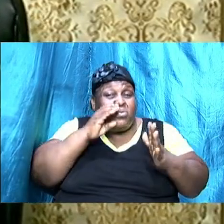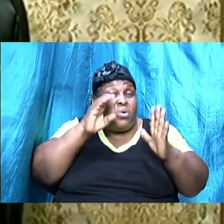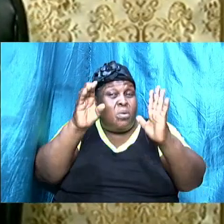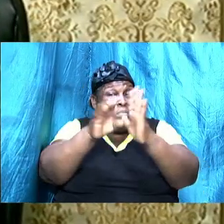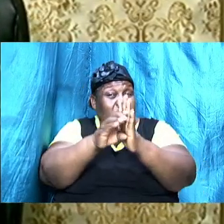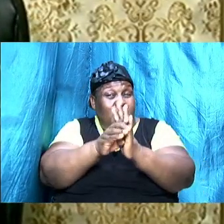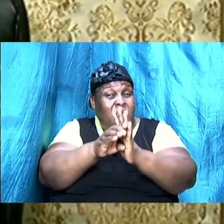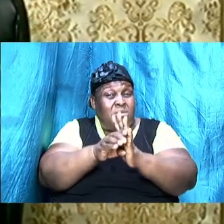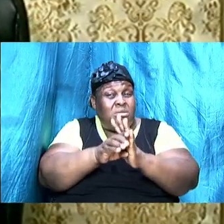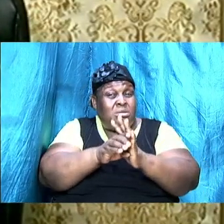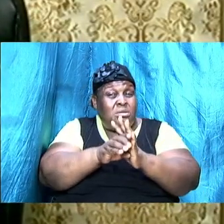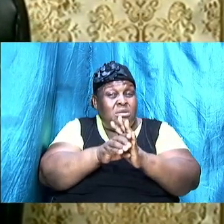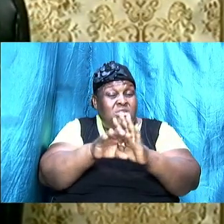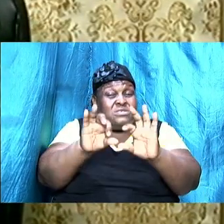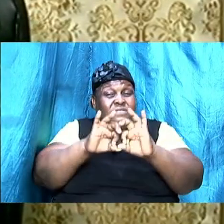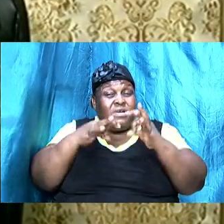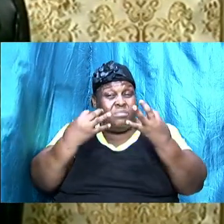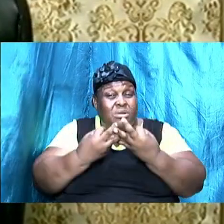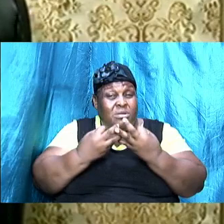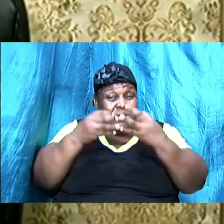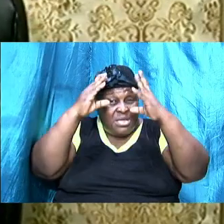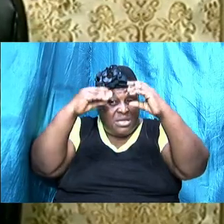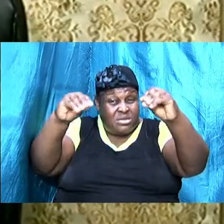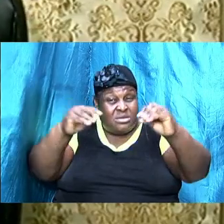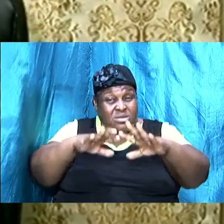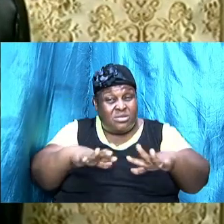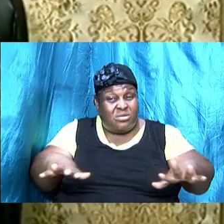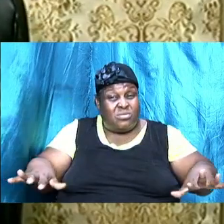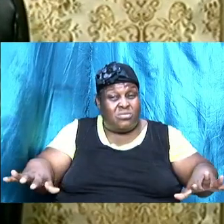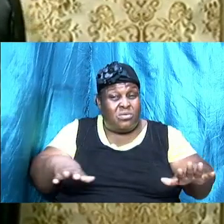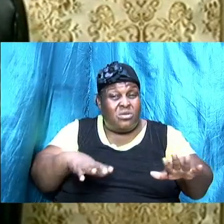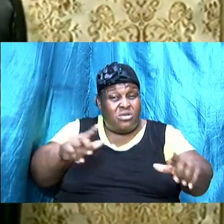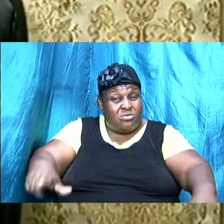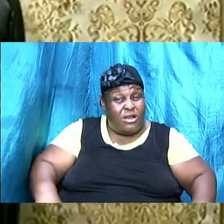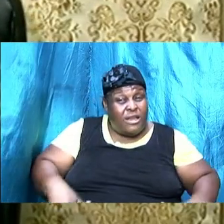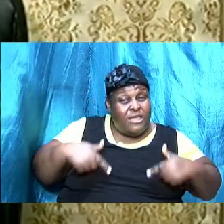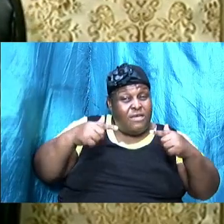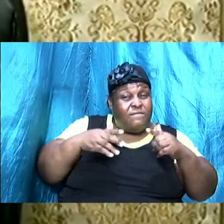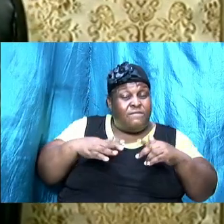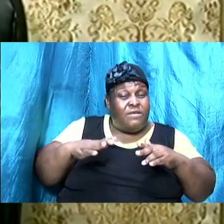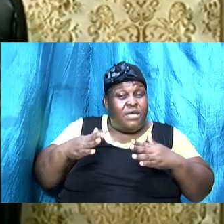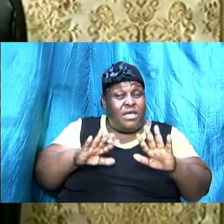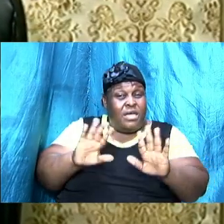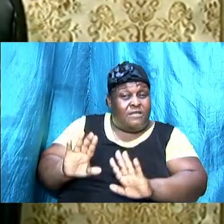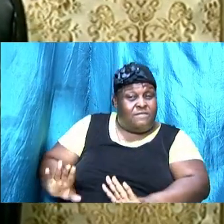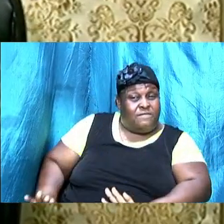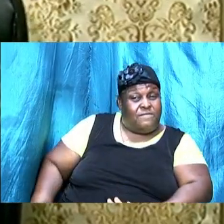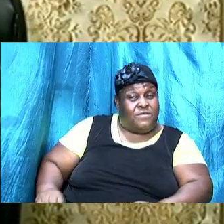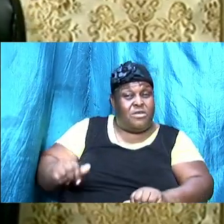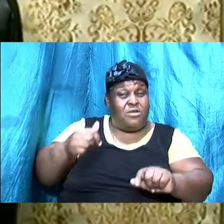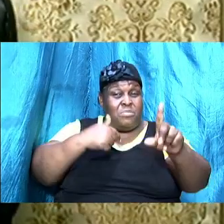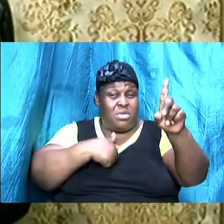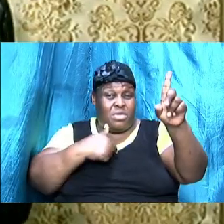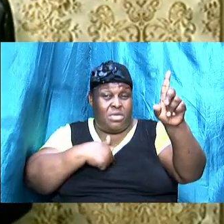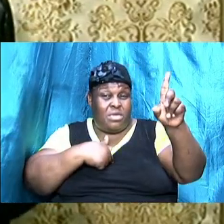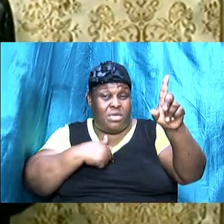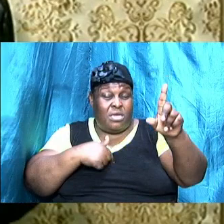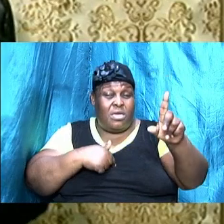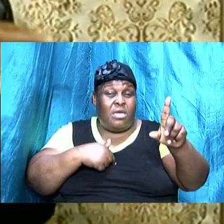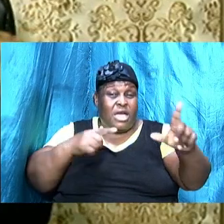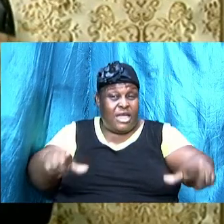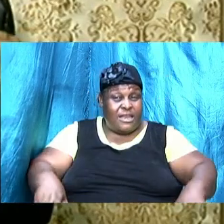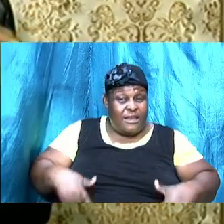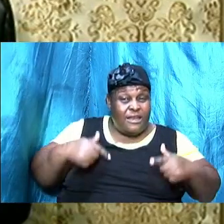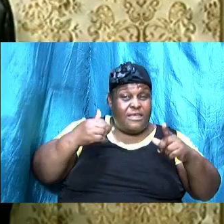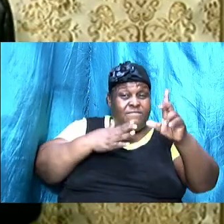his children to walk and to fear me and to walk in my word. So God, what the stake that